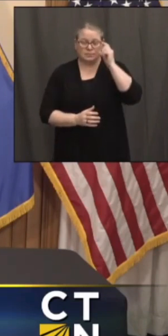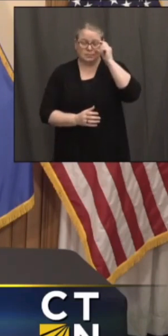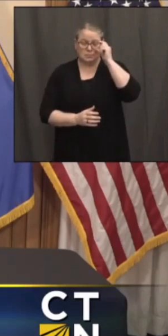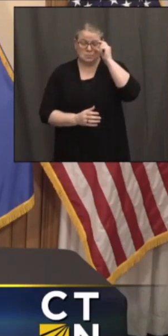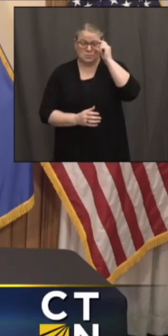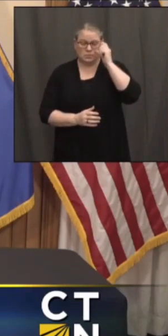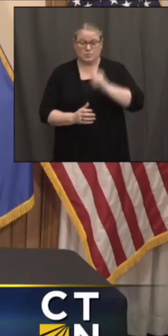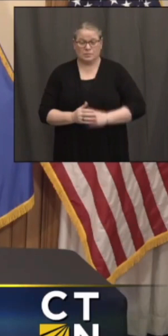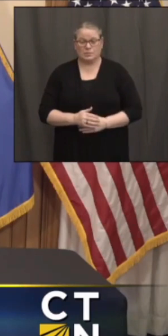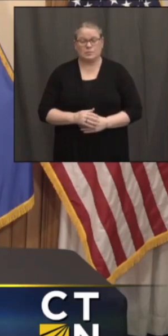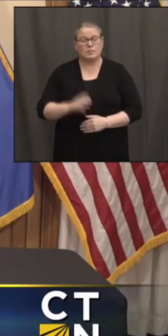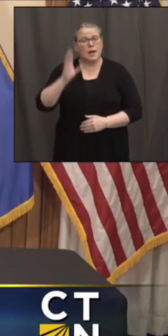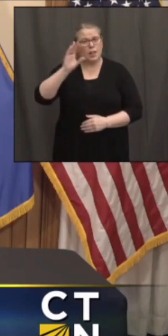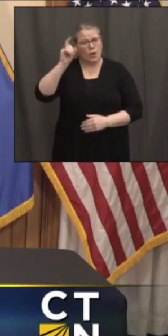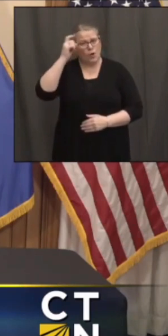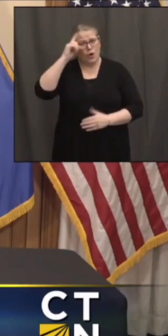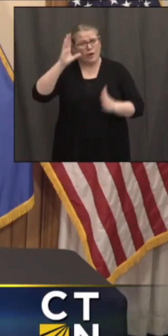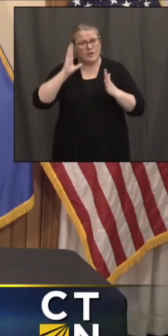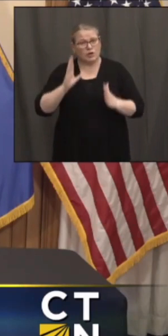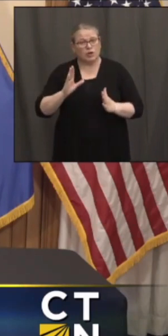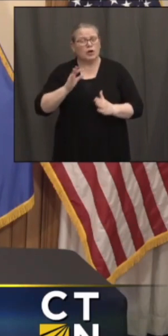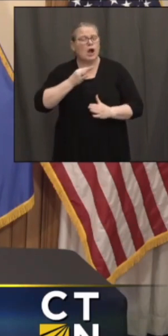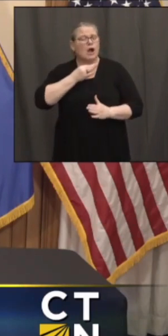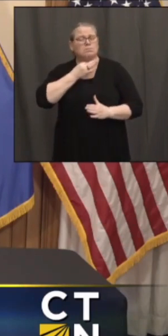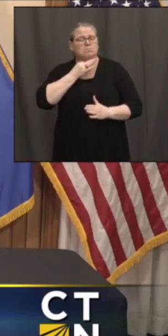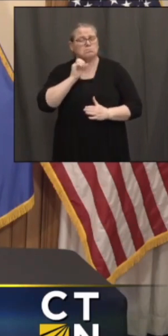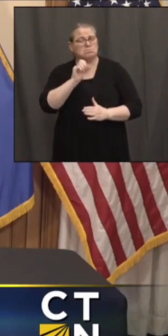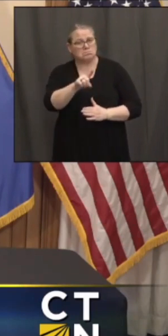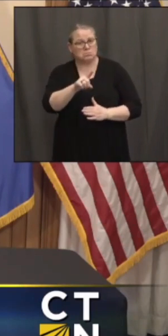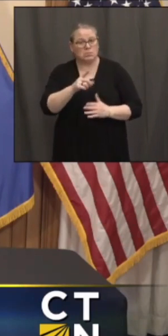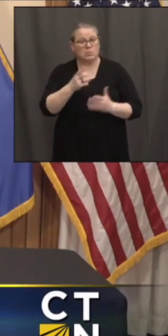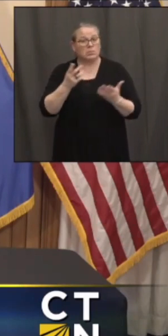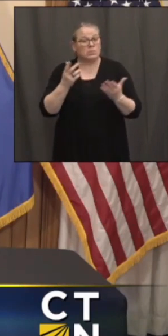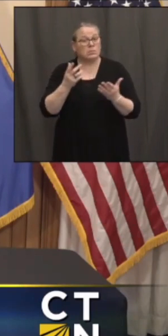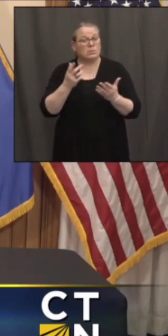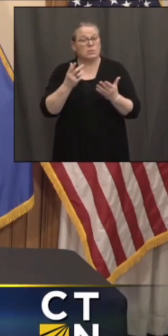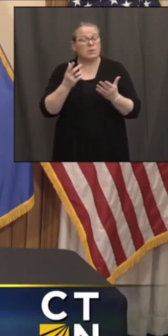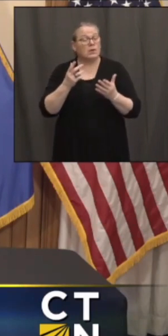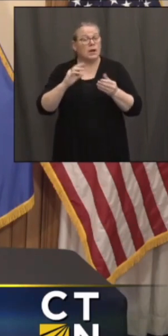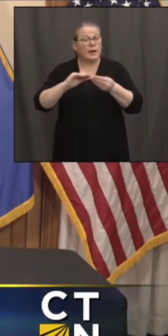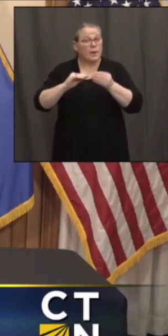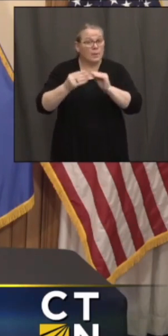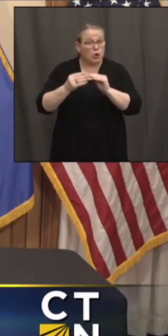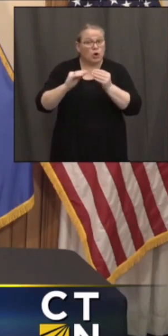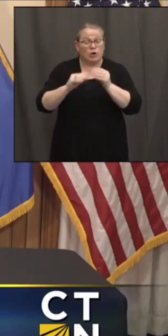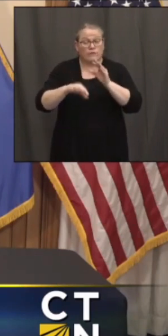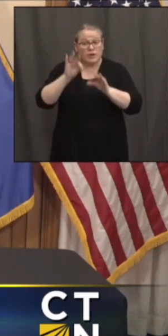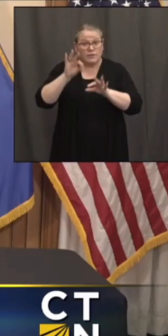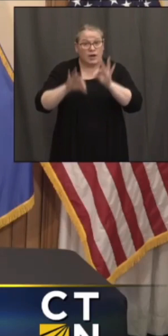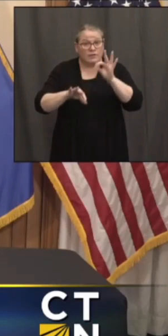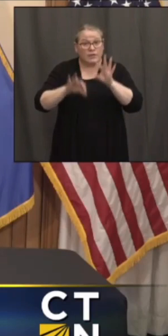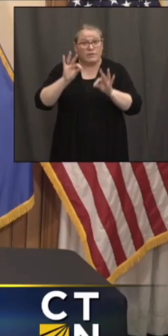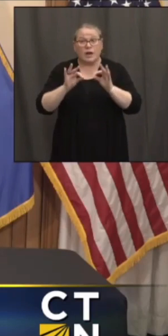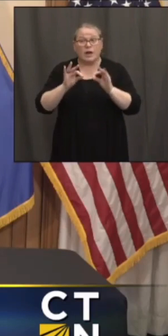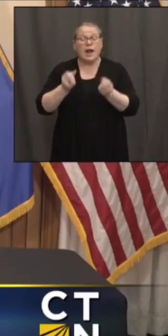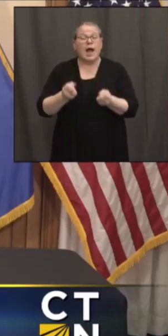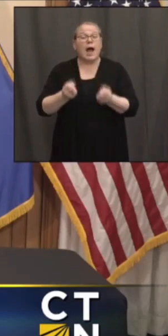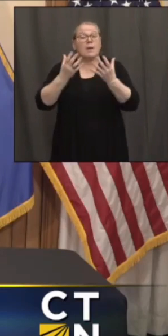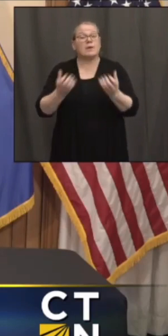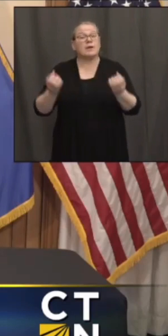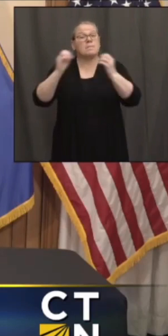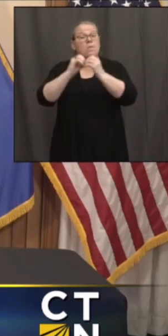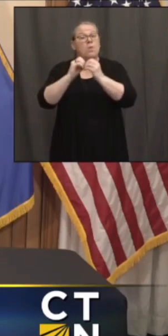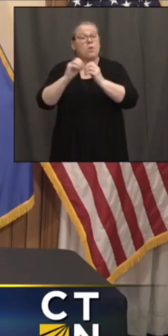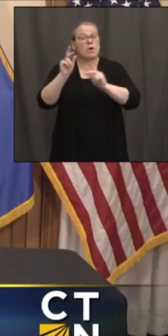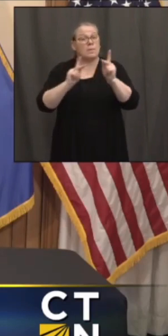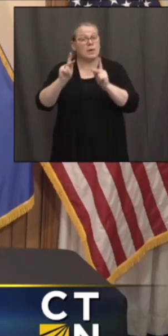Hi, Governor. Is there any data estimating how many more Connecticut residents are possibly carrying this new strain of the